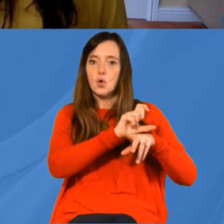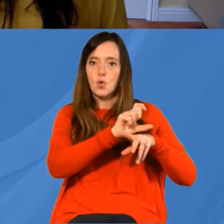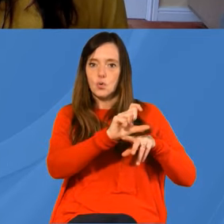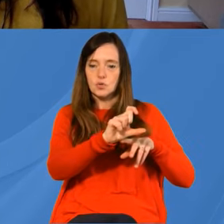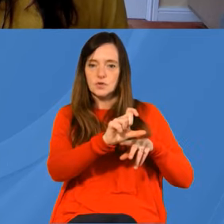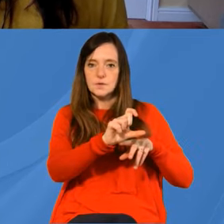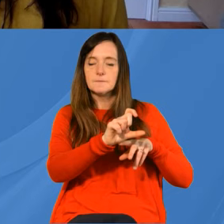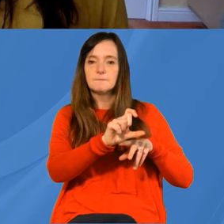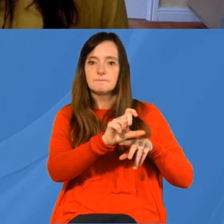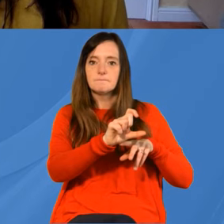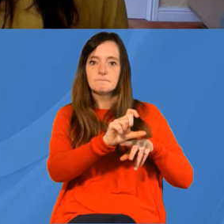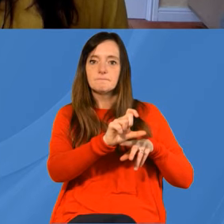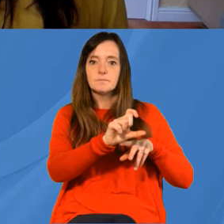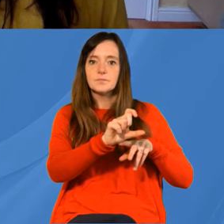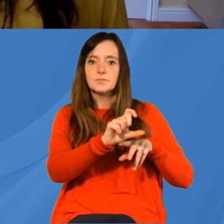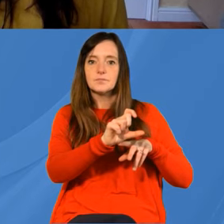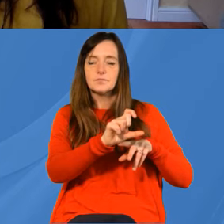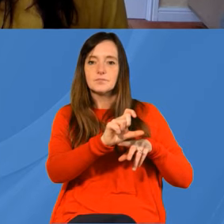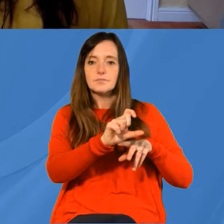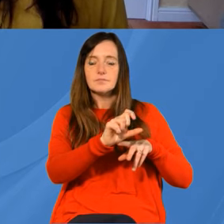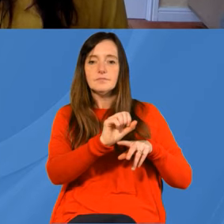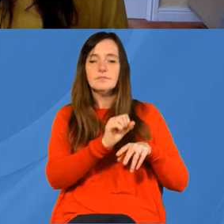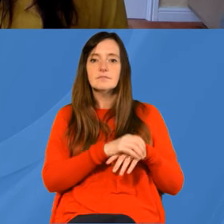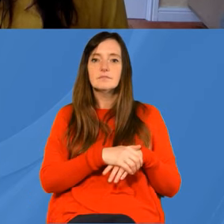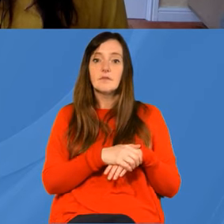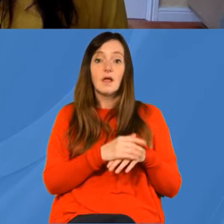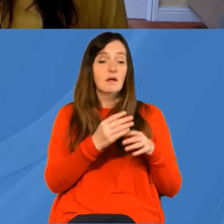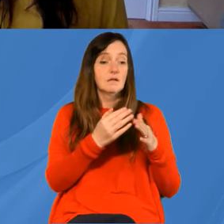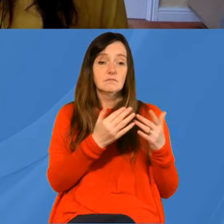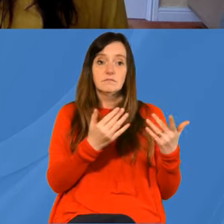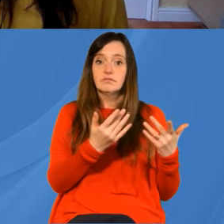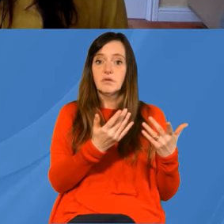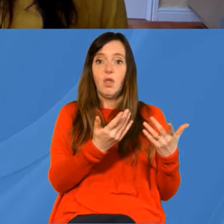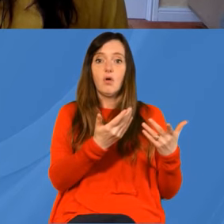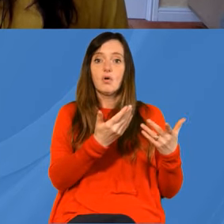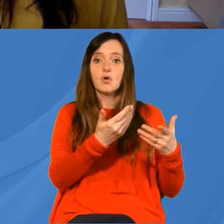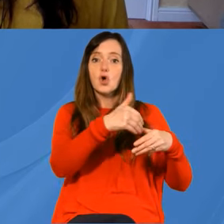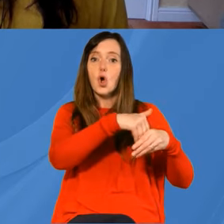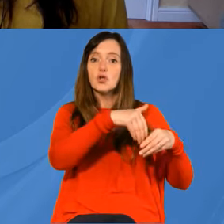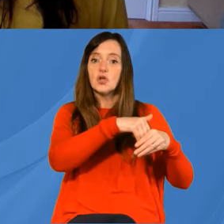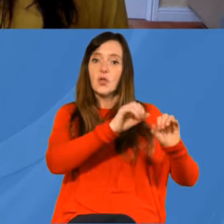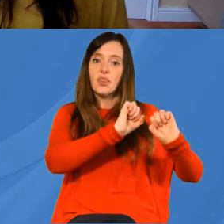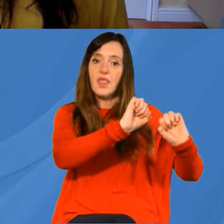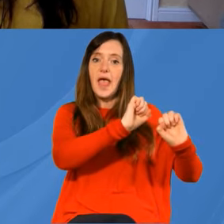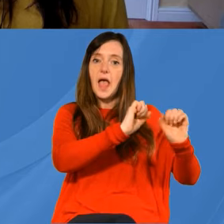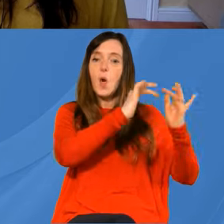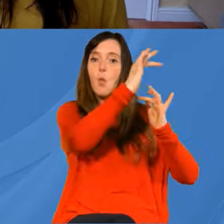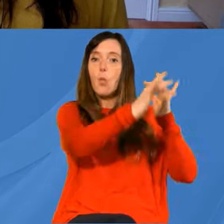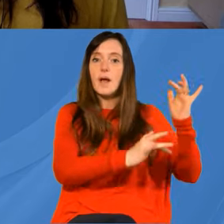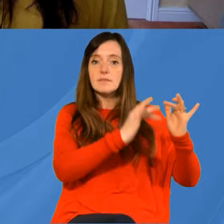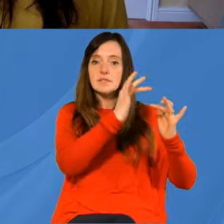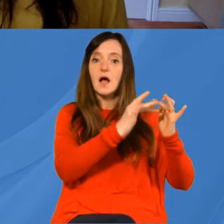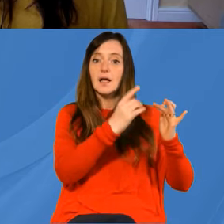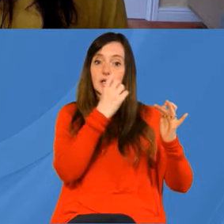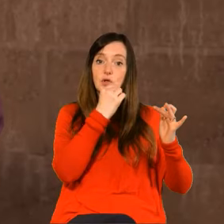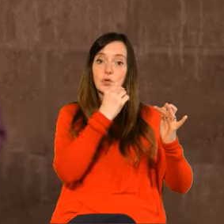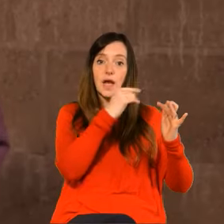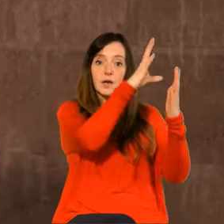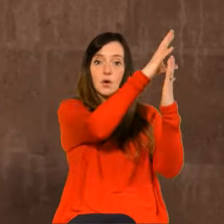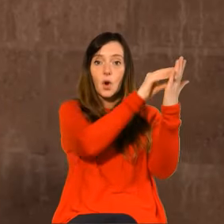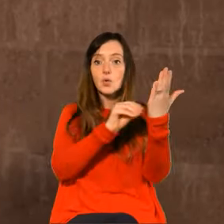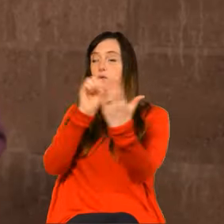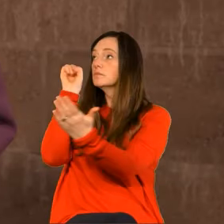done a lot of work with them. And Christianity Explored got some great content on their website, wonderful for sharing. And then a little kind of a